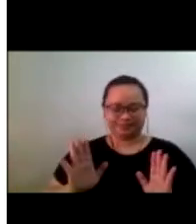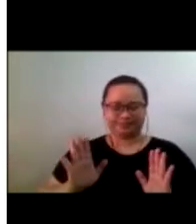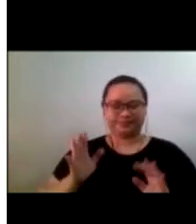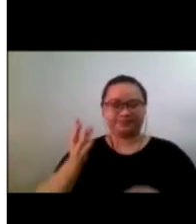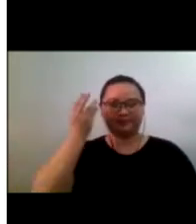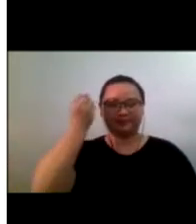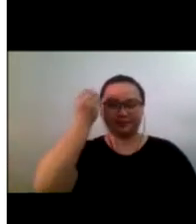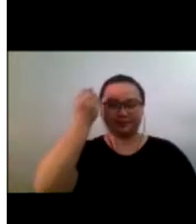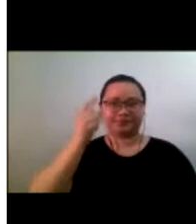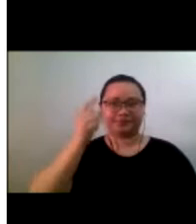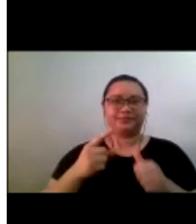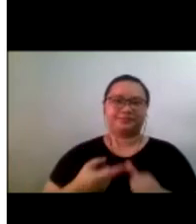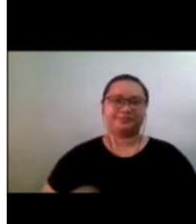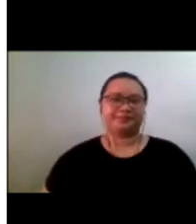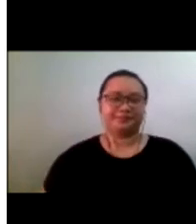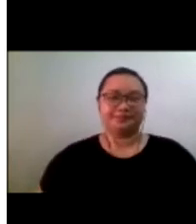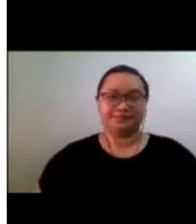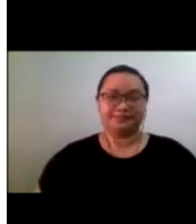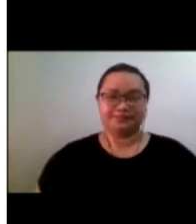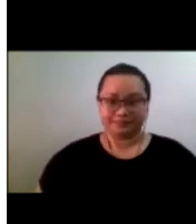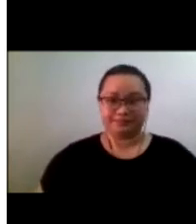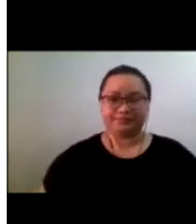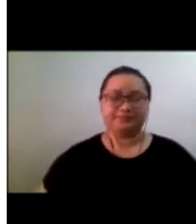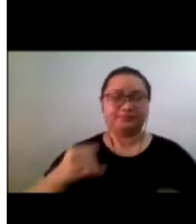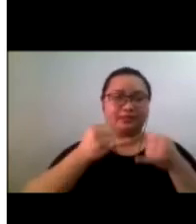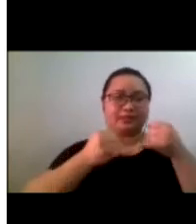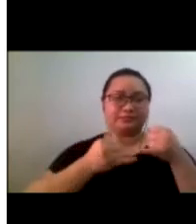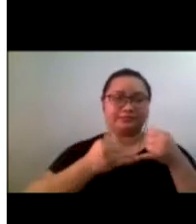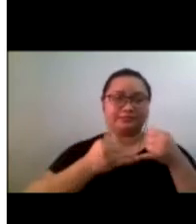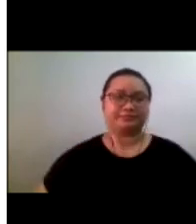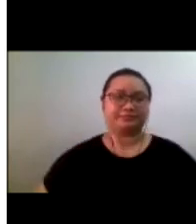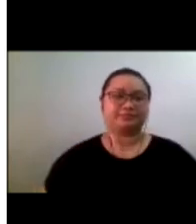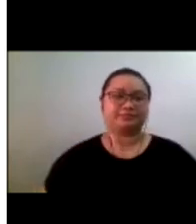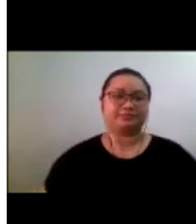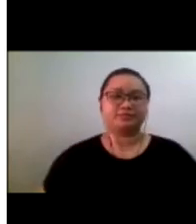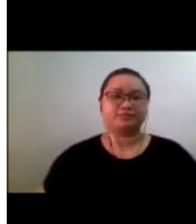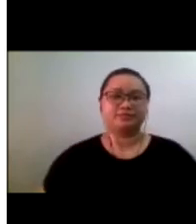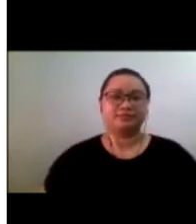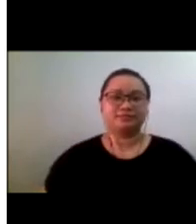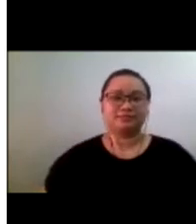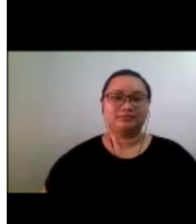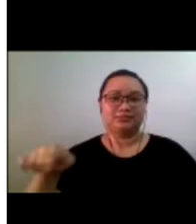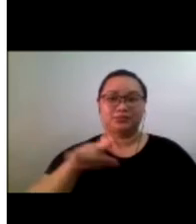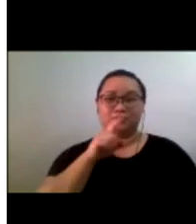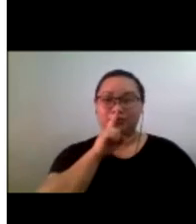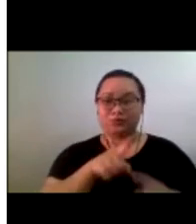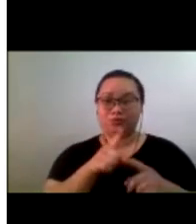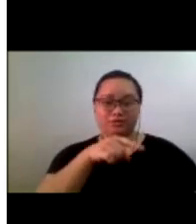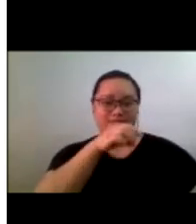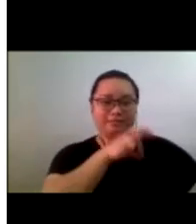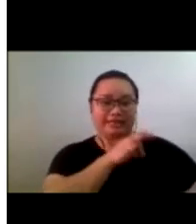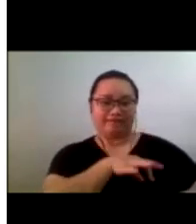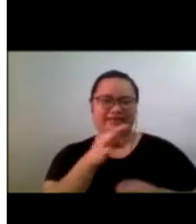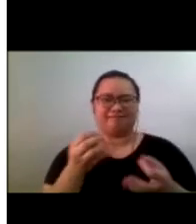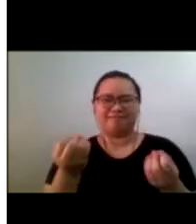And then lastly, we benefit from having many diverse perspectives. And so we try to maximize